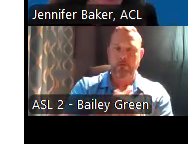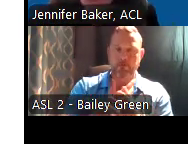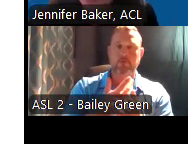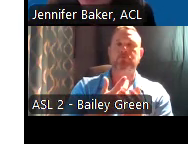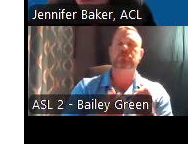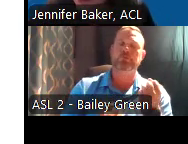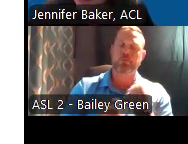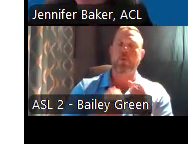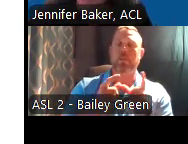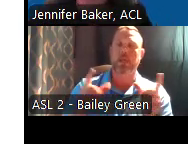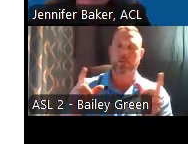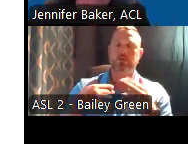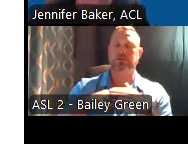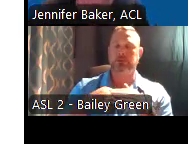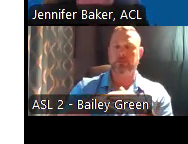promote language accessibility.